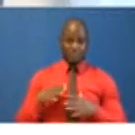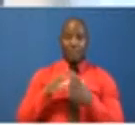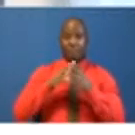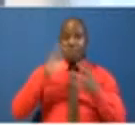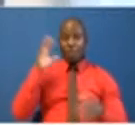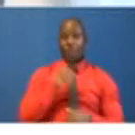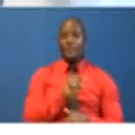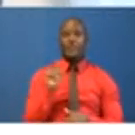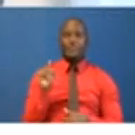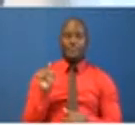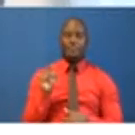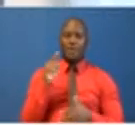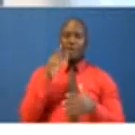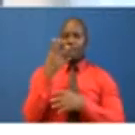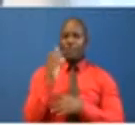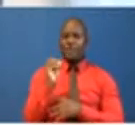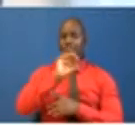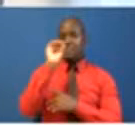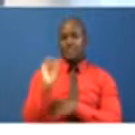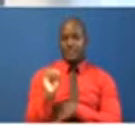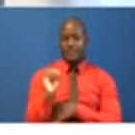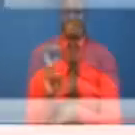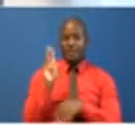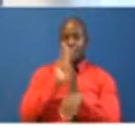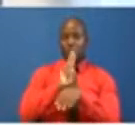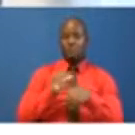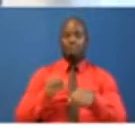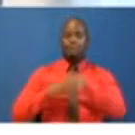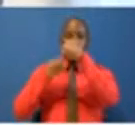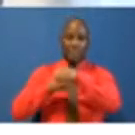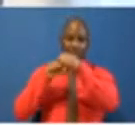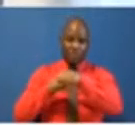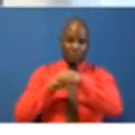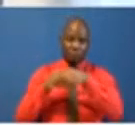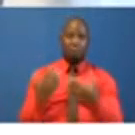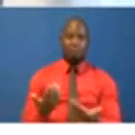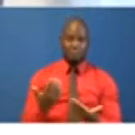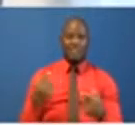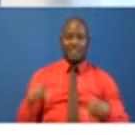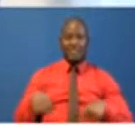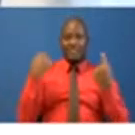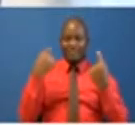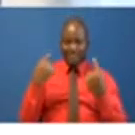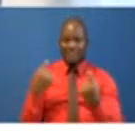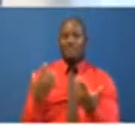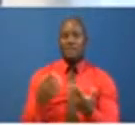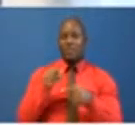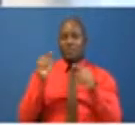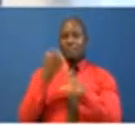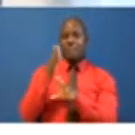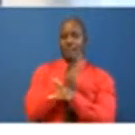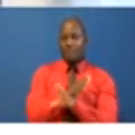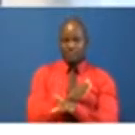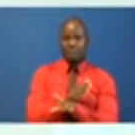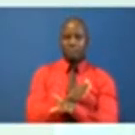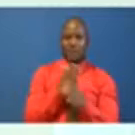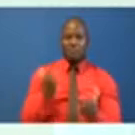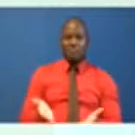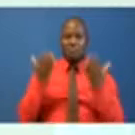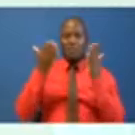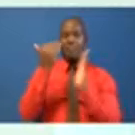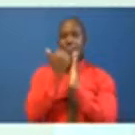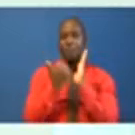majority forty percent use my tattoos chaotic as it is so for you previously upgrade